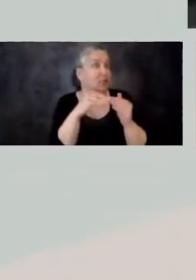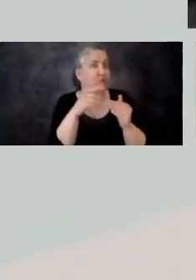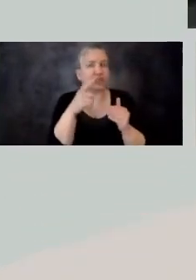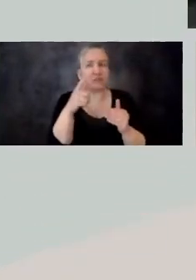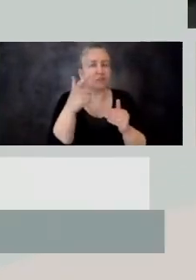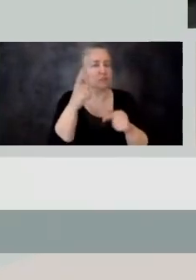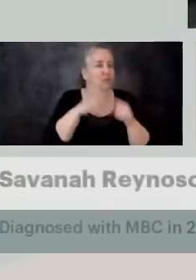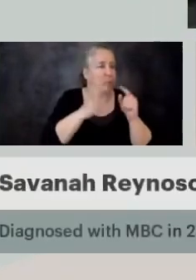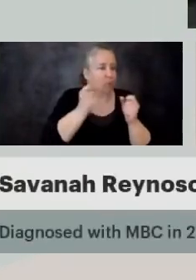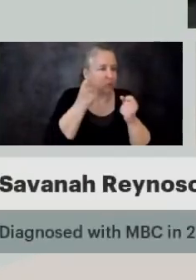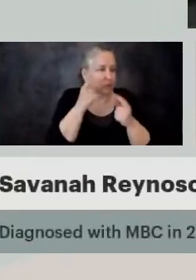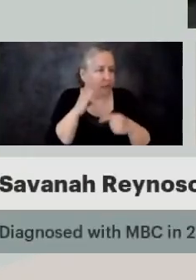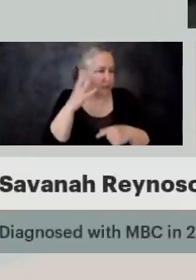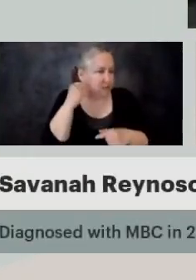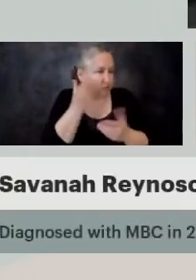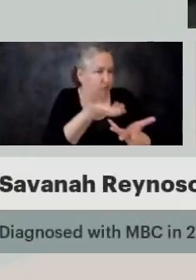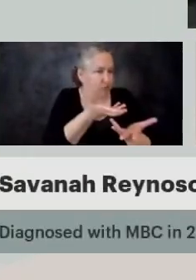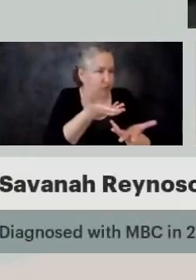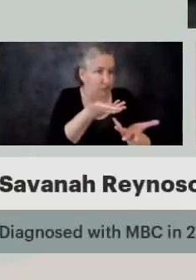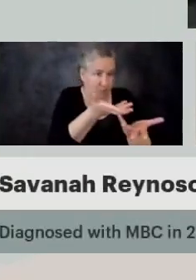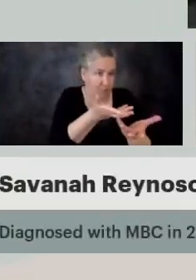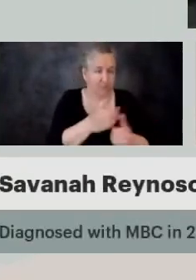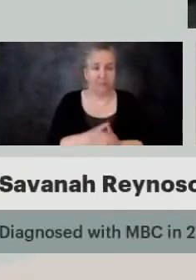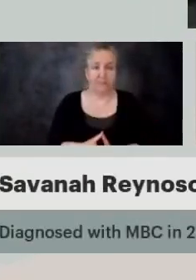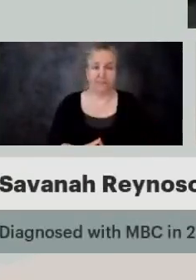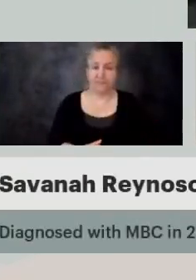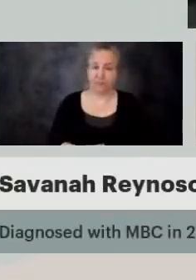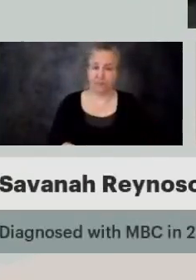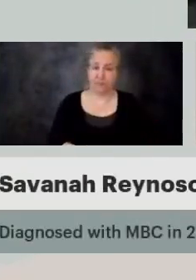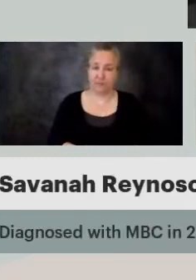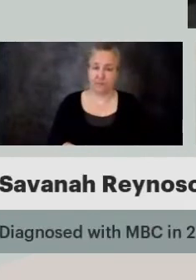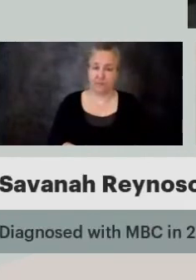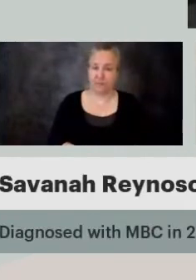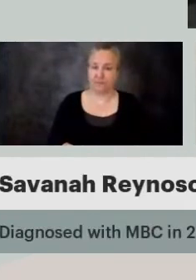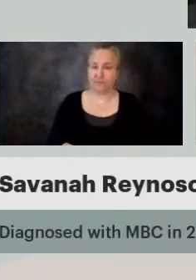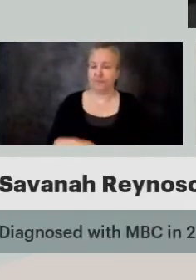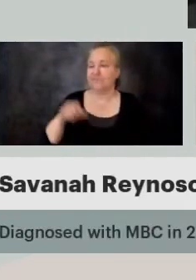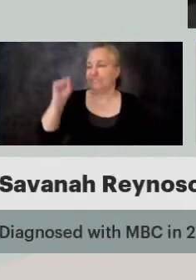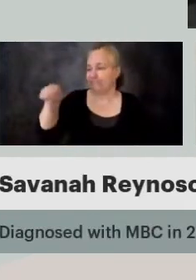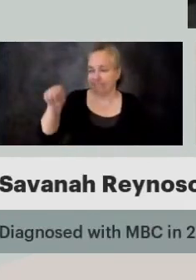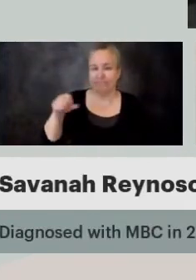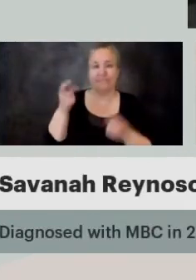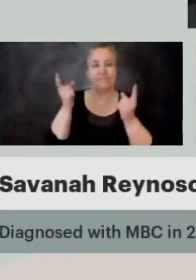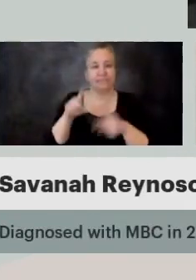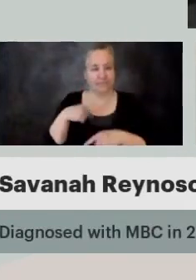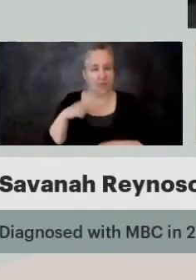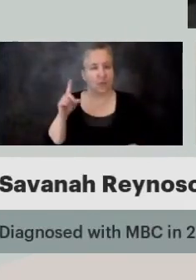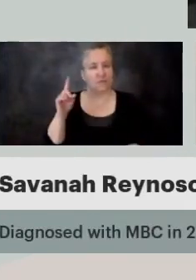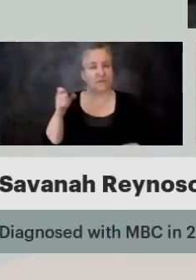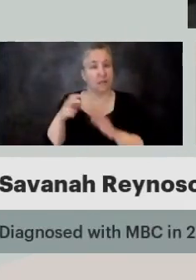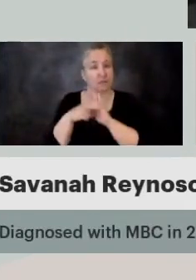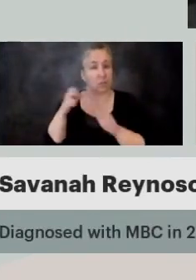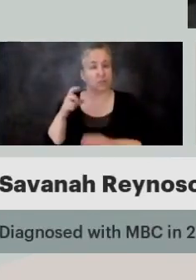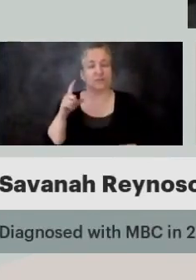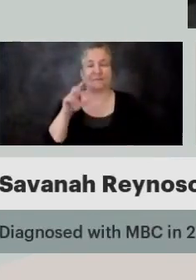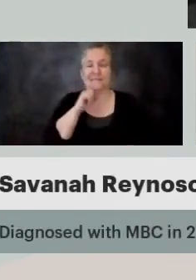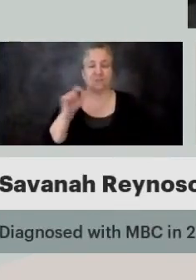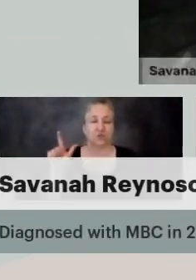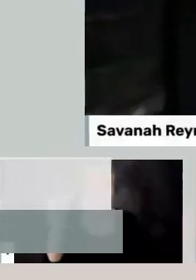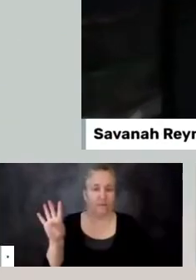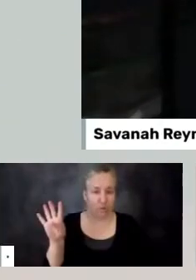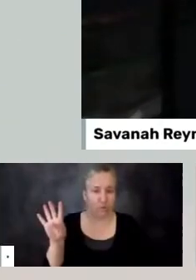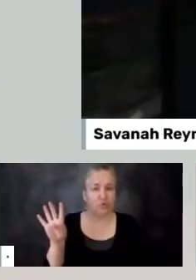to understand that experience? Yeah, so I was diagnosed at 24. So